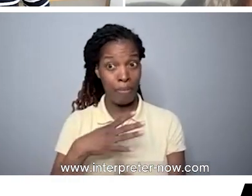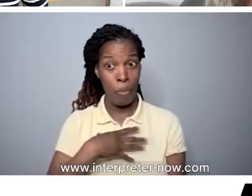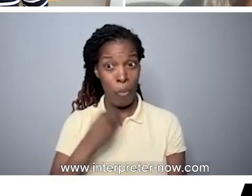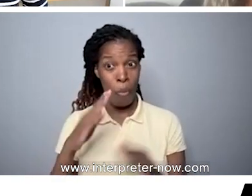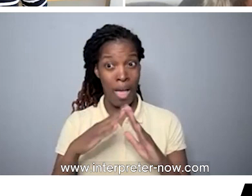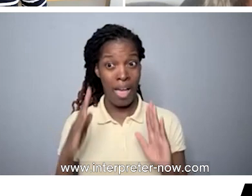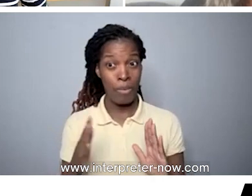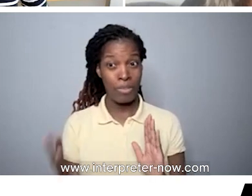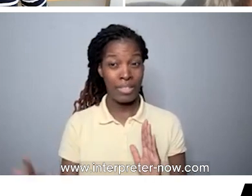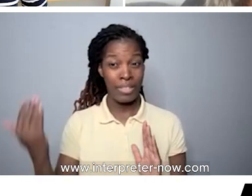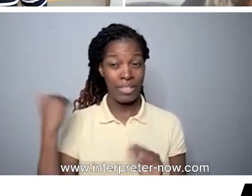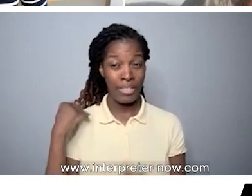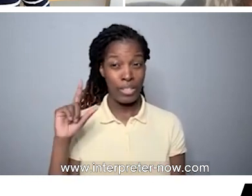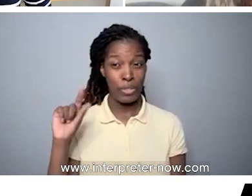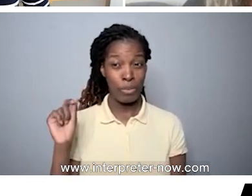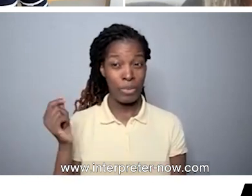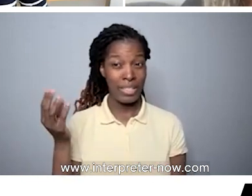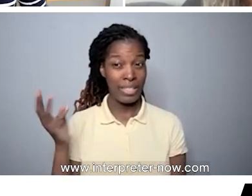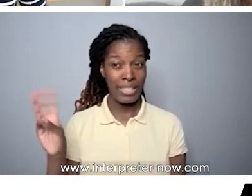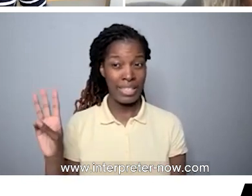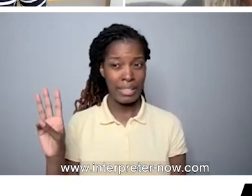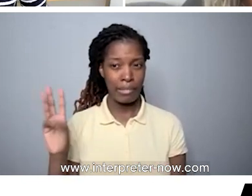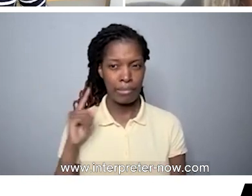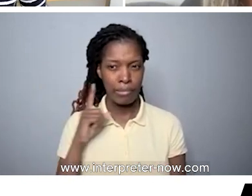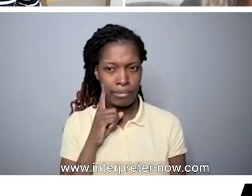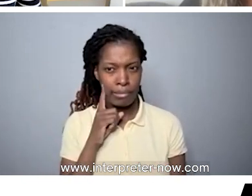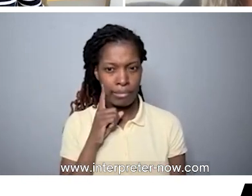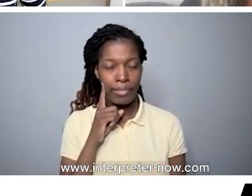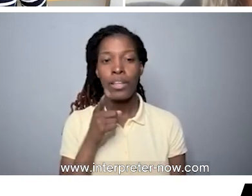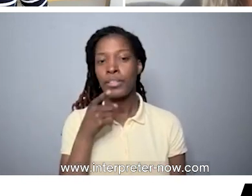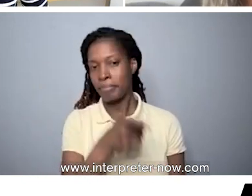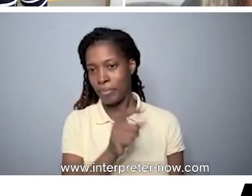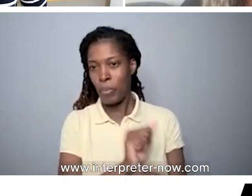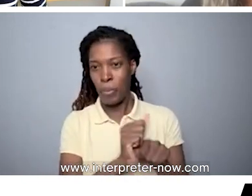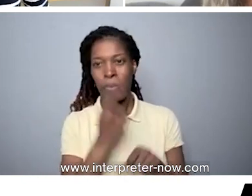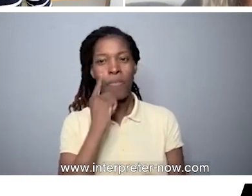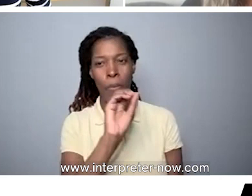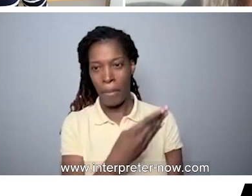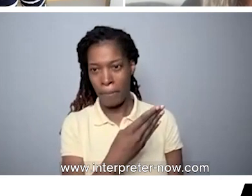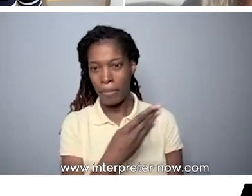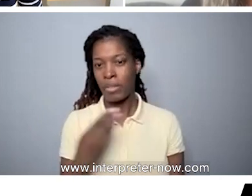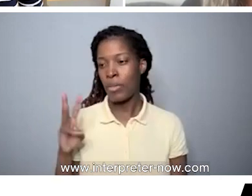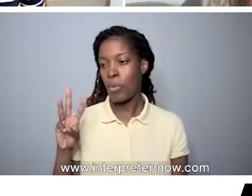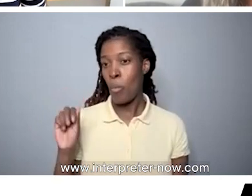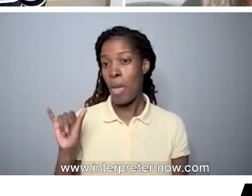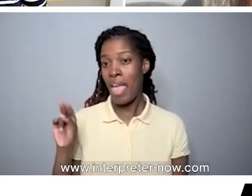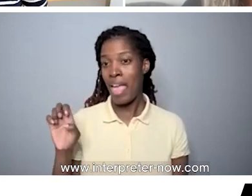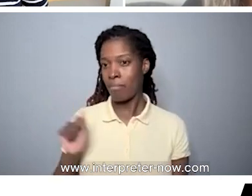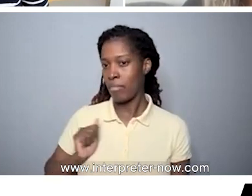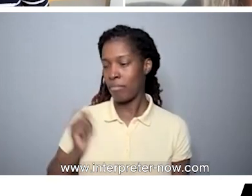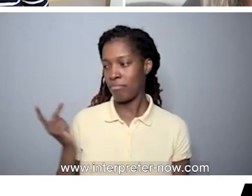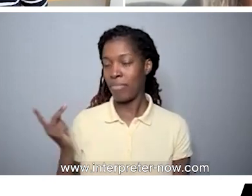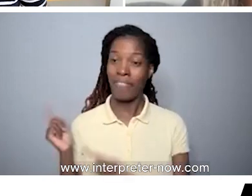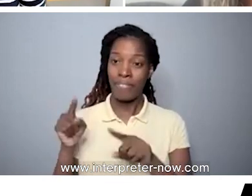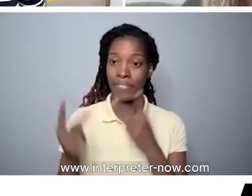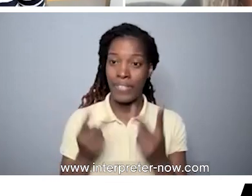in 2016, I think. You were working for Obama, and Wayne and I were visiting for a White House roundtable